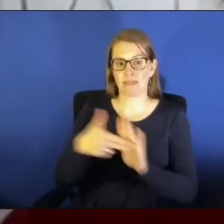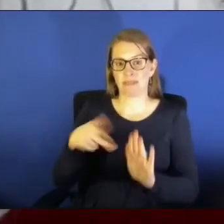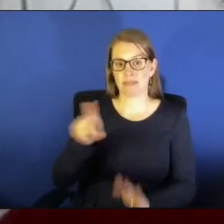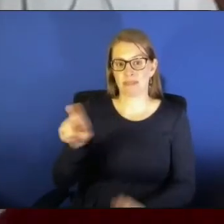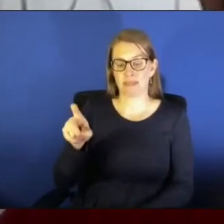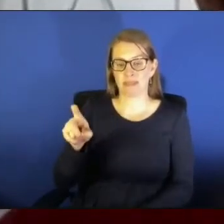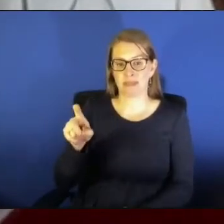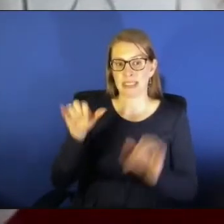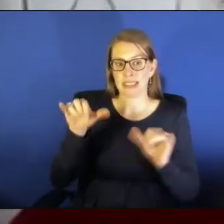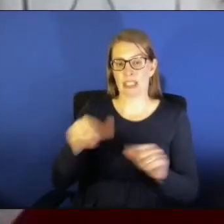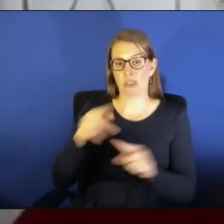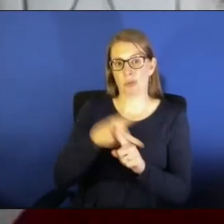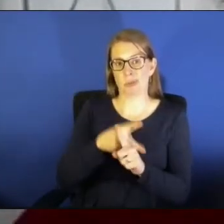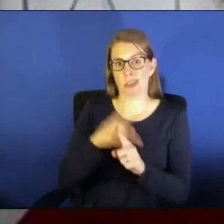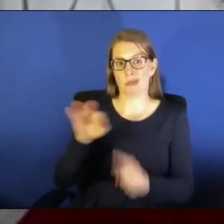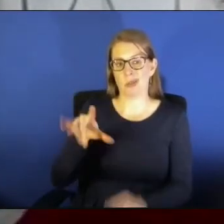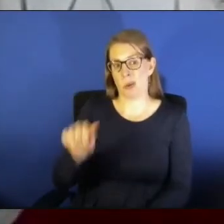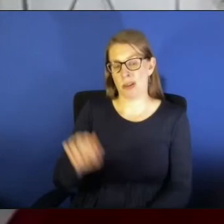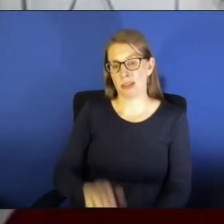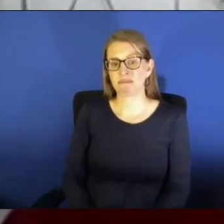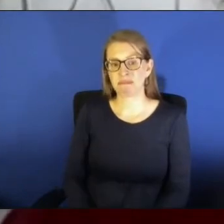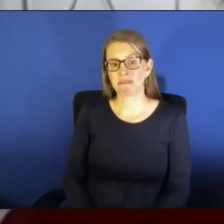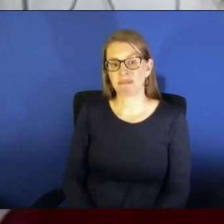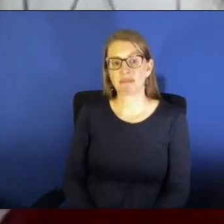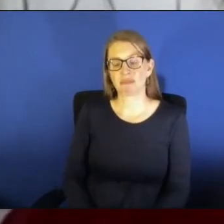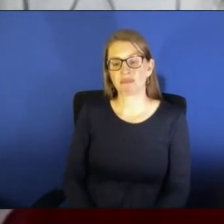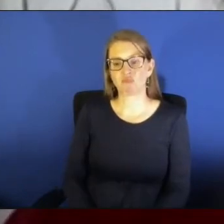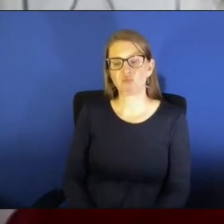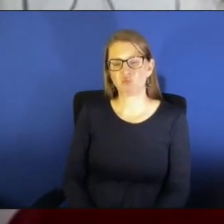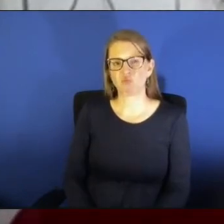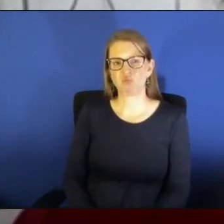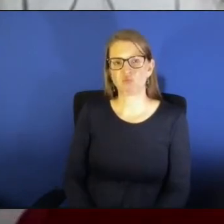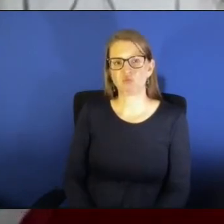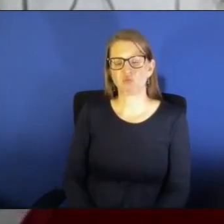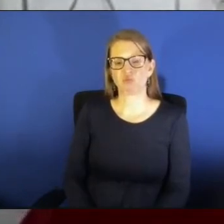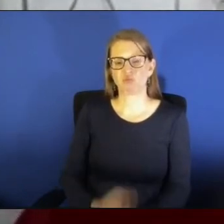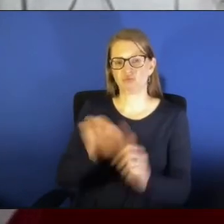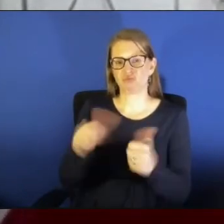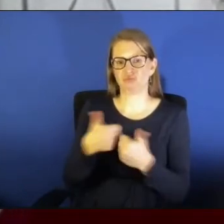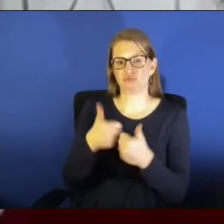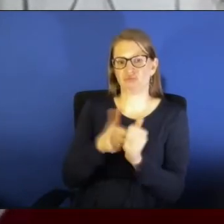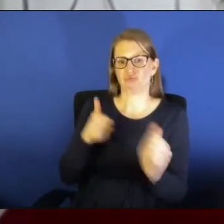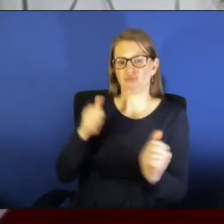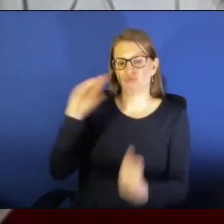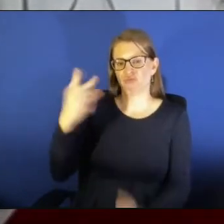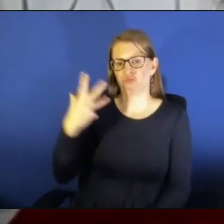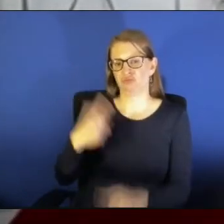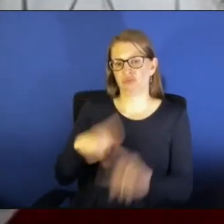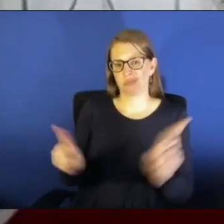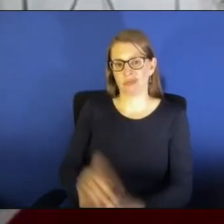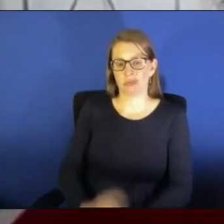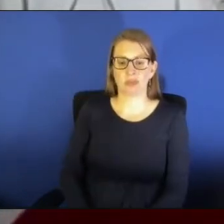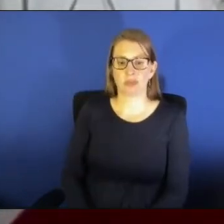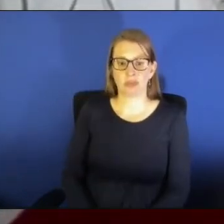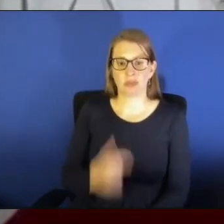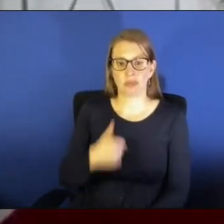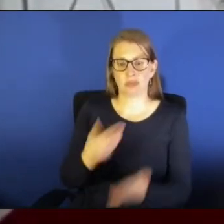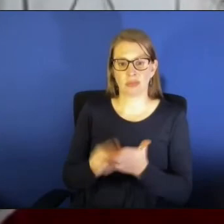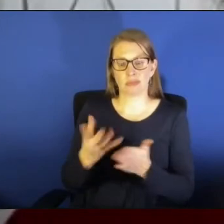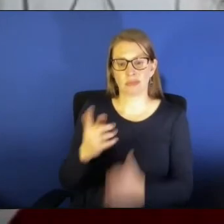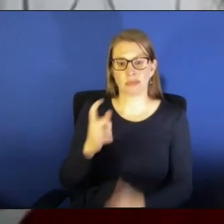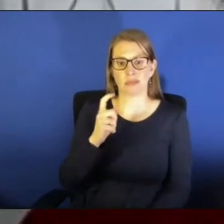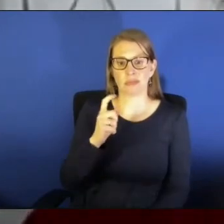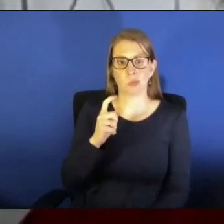Florida, it's been a bit of a challenge to stay out of the sun, but I buy these cool long